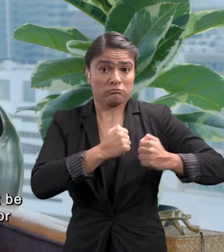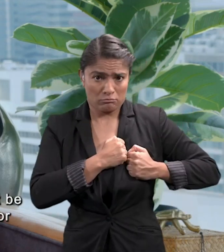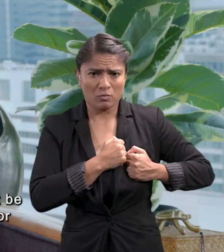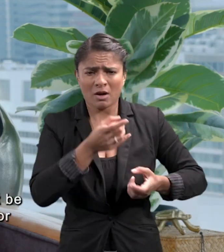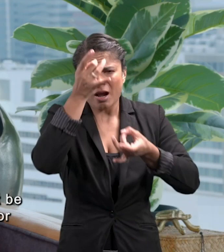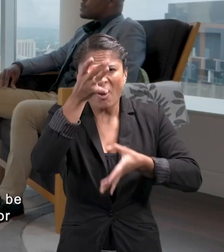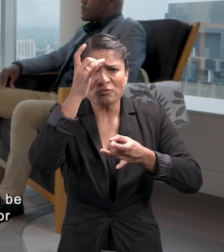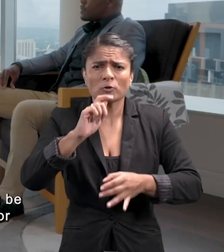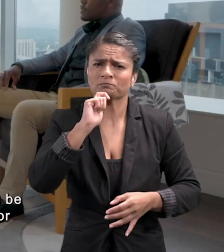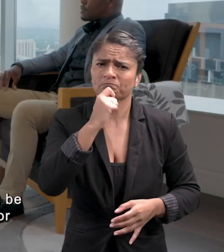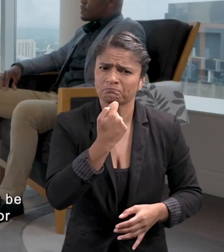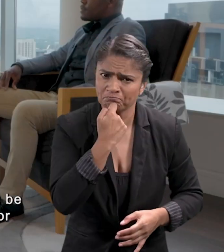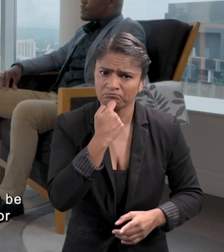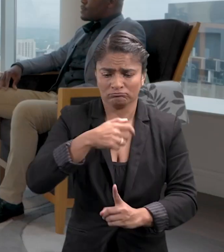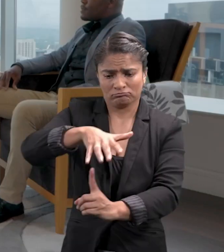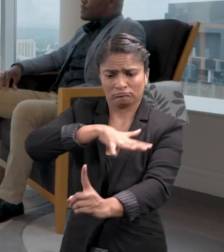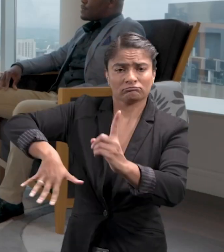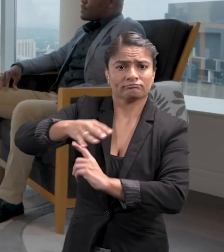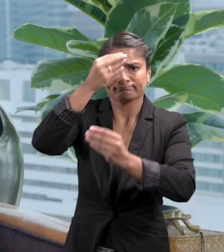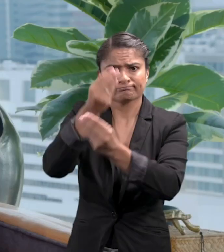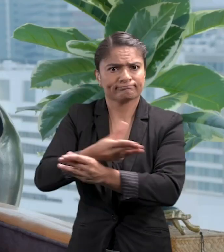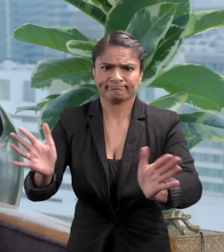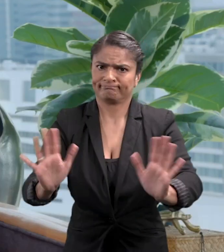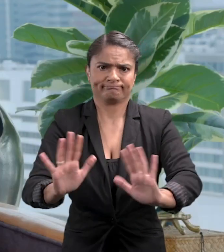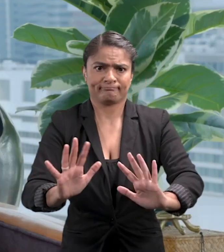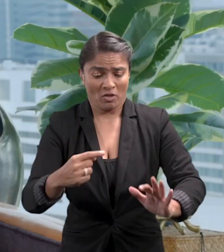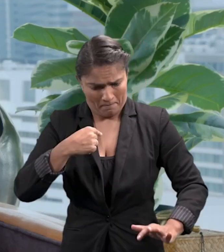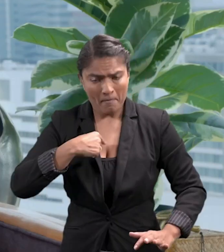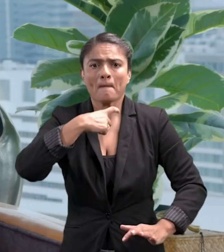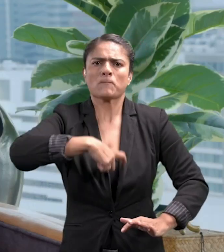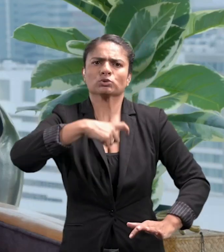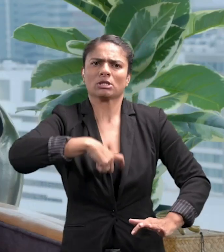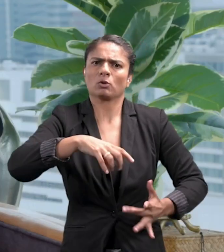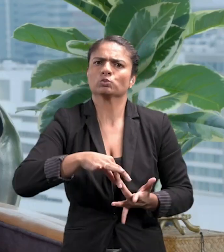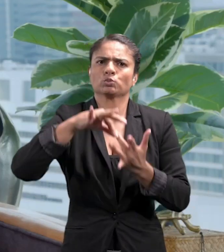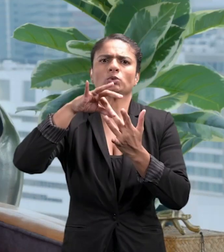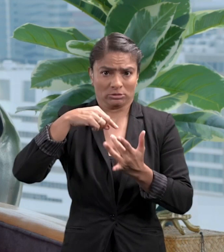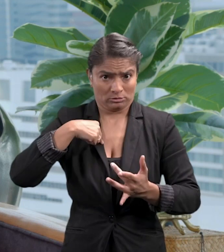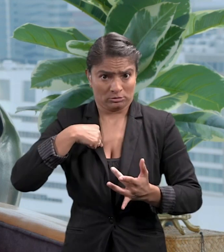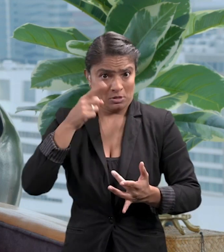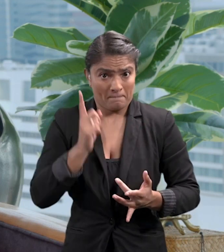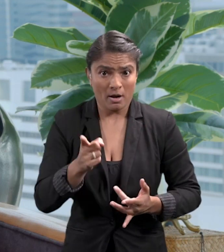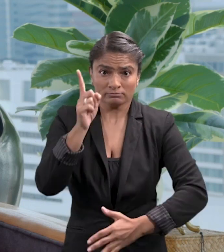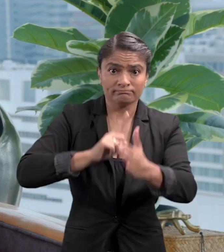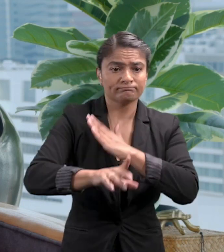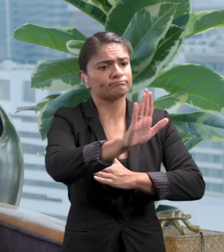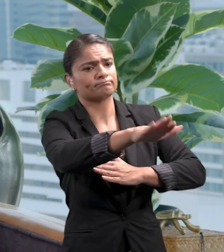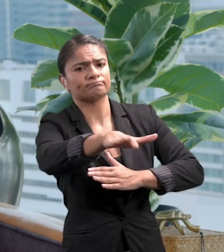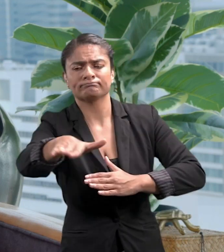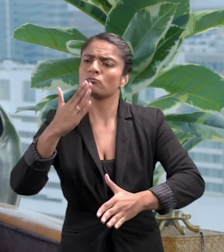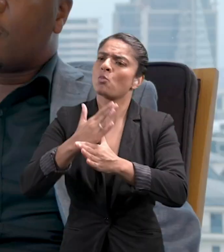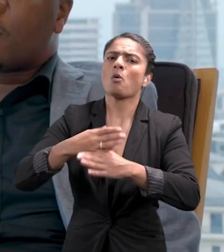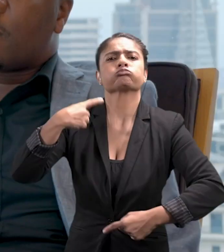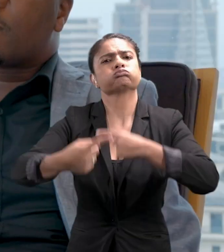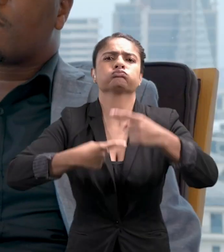information and it cannot be shared within their work environment or anywhere else. And so that even if it is a personal choice, they should go out there and they should just live